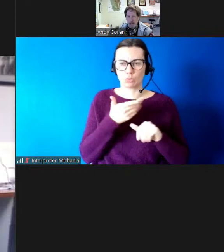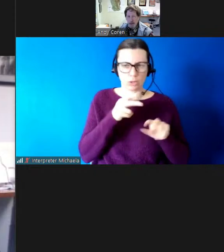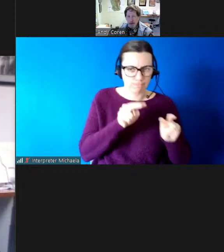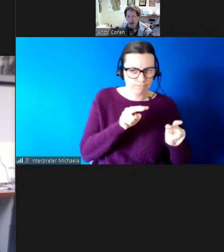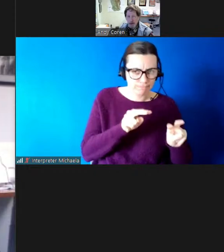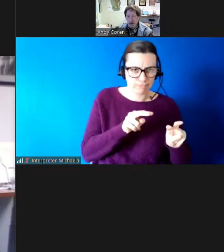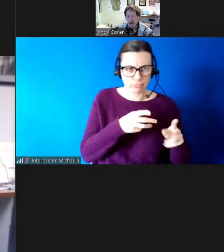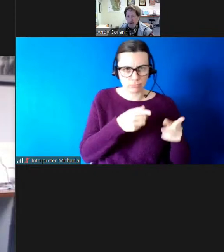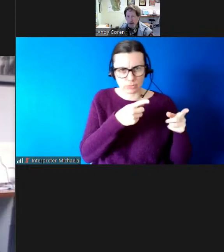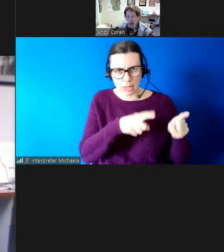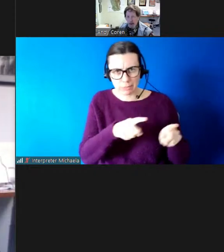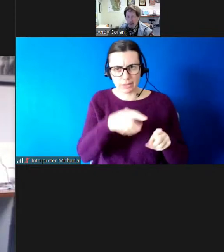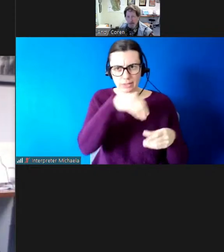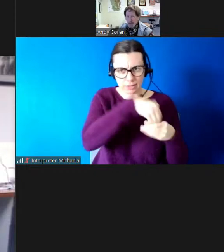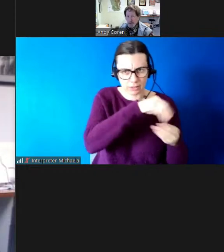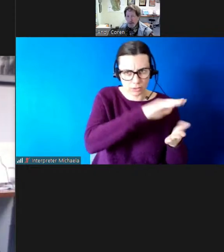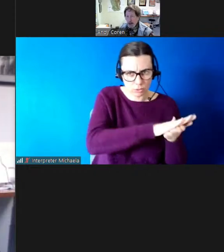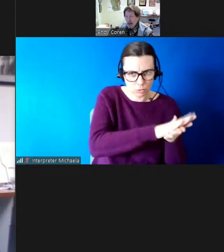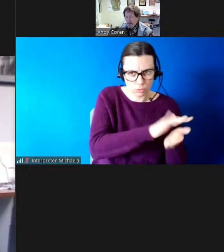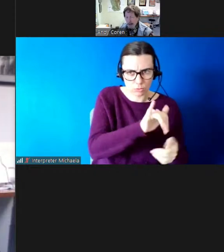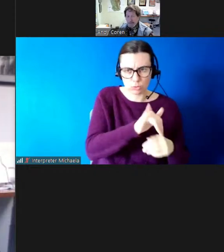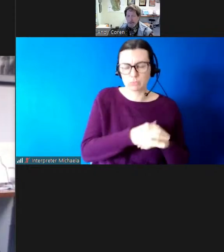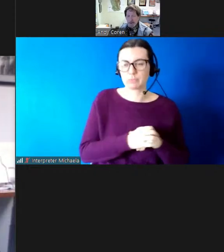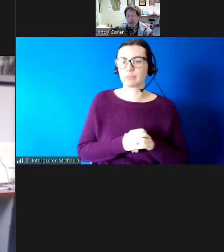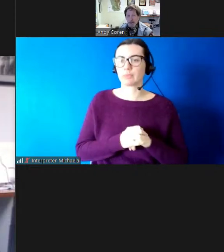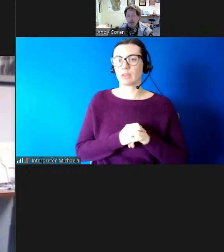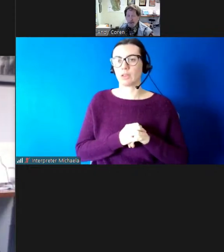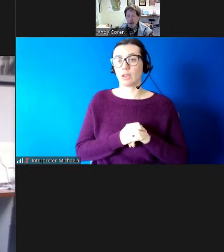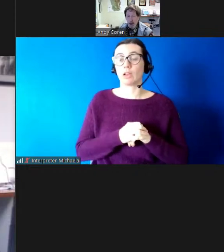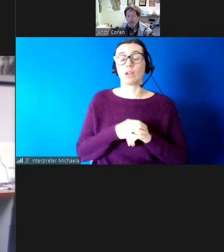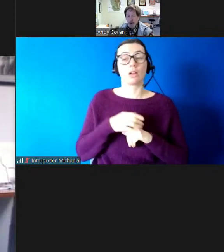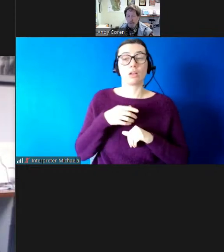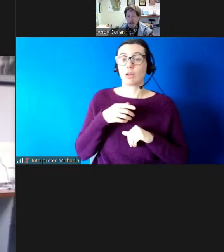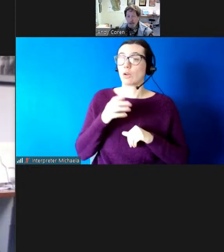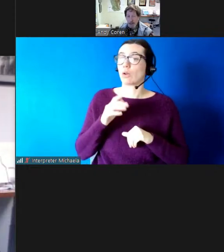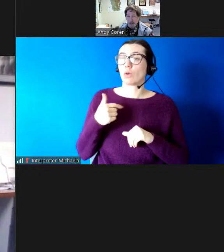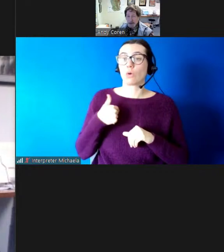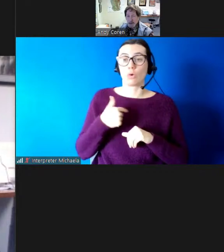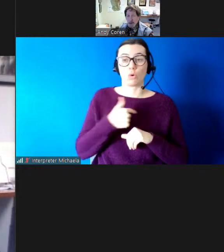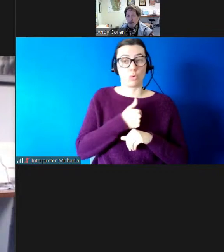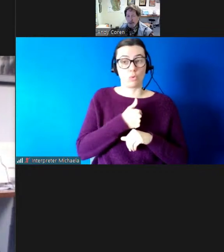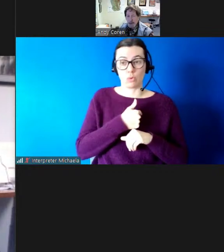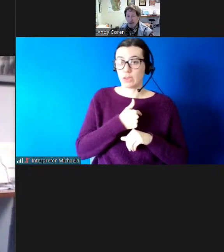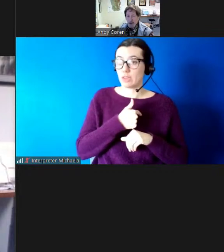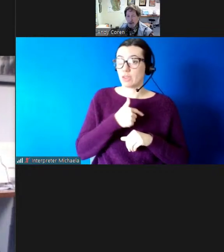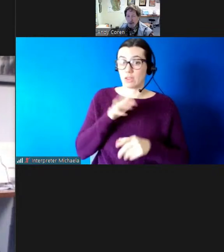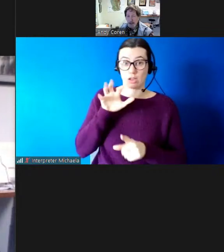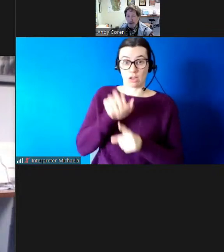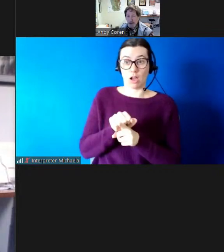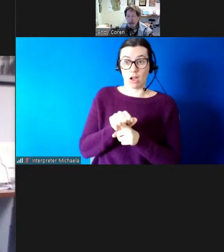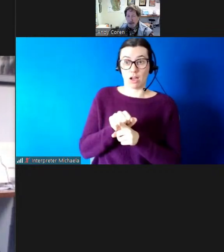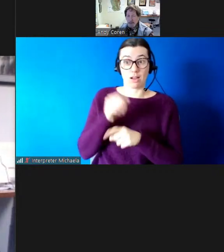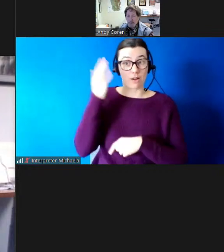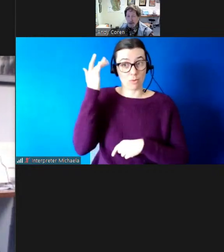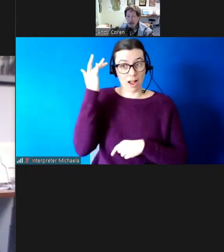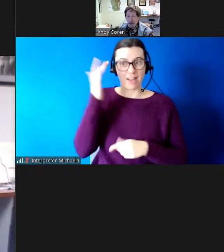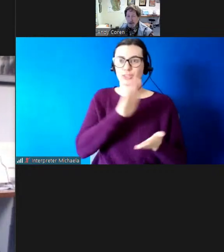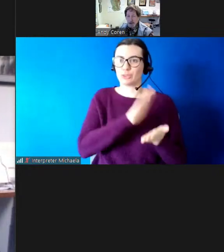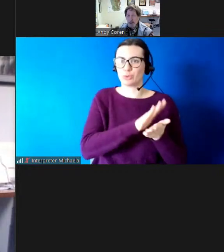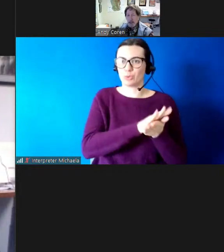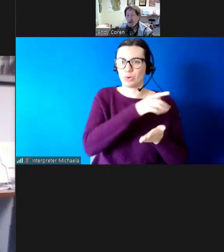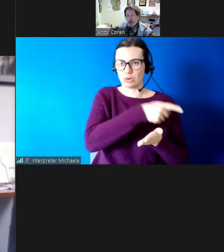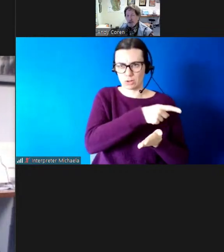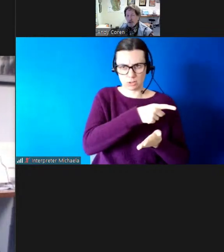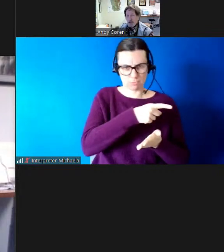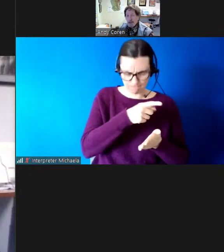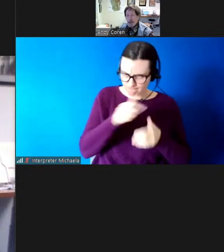And this would not have happened. We would not have caught these cases without the school testing and the vigilance.